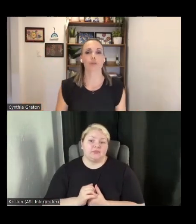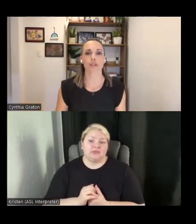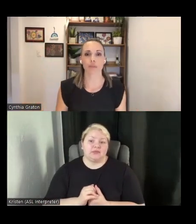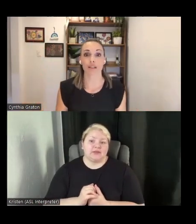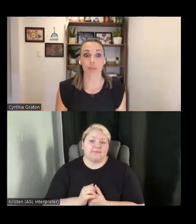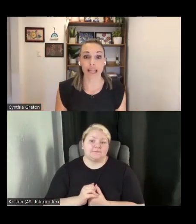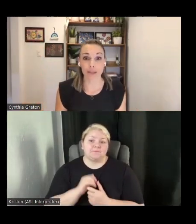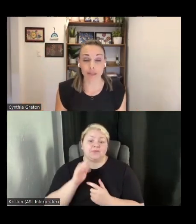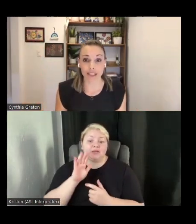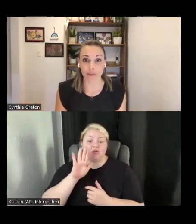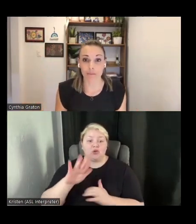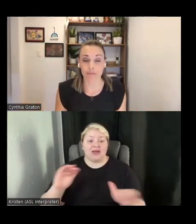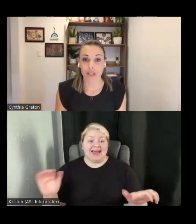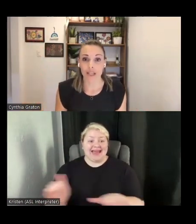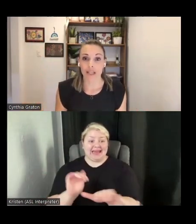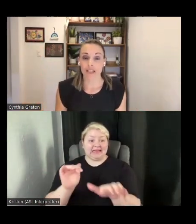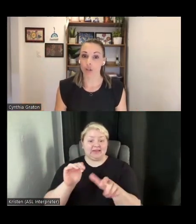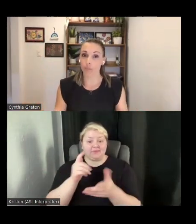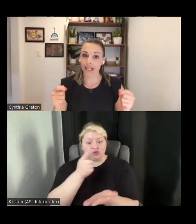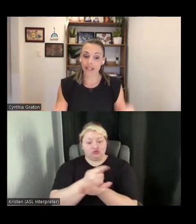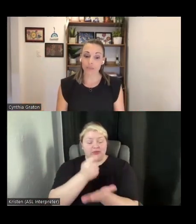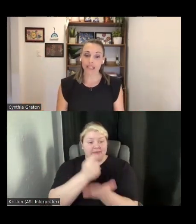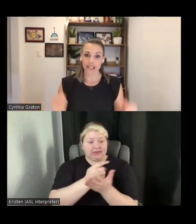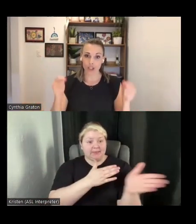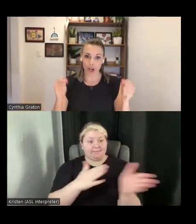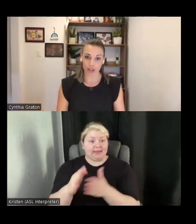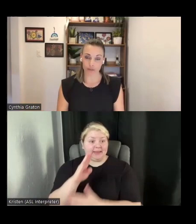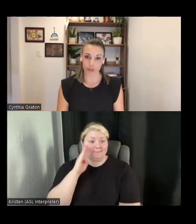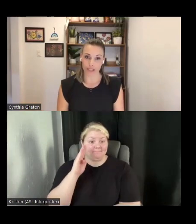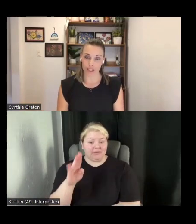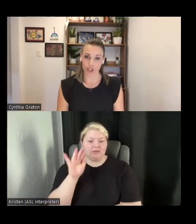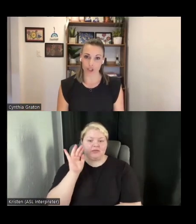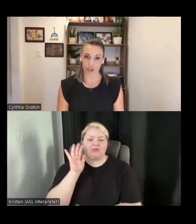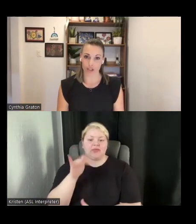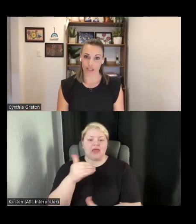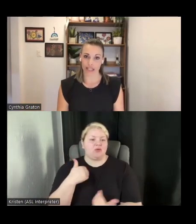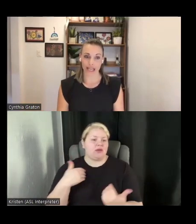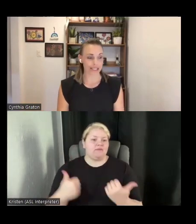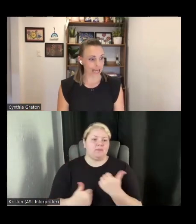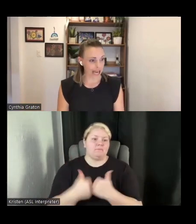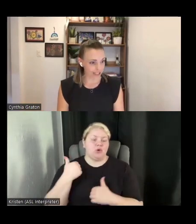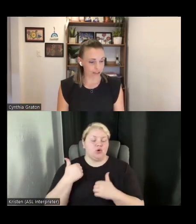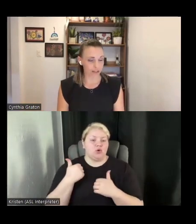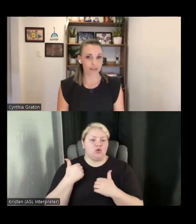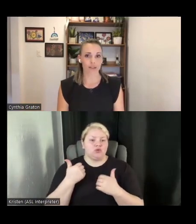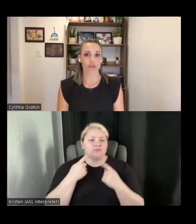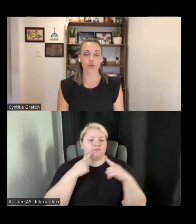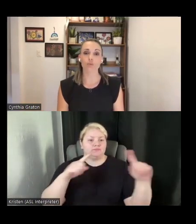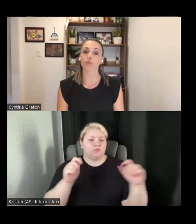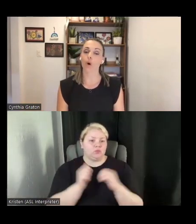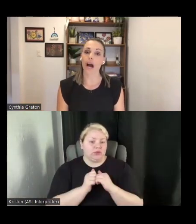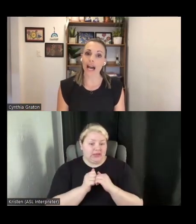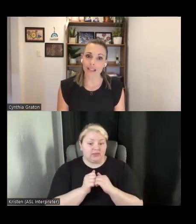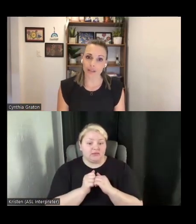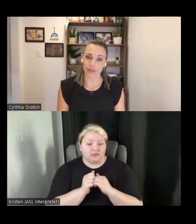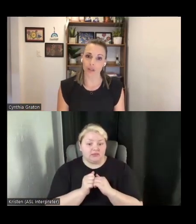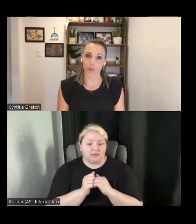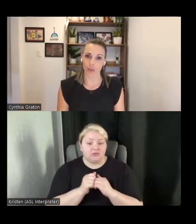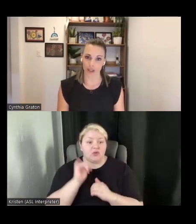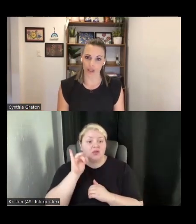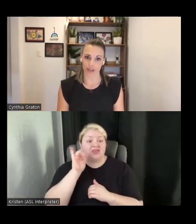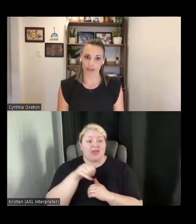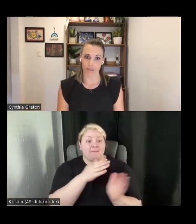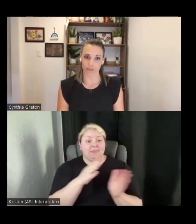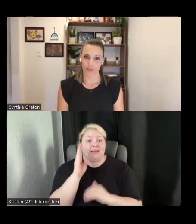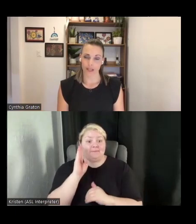active treatment, the plan B. So the plan B is a conversation that the adult do proactively